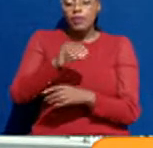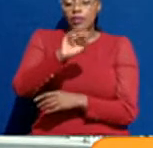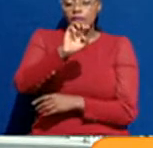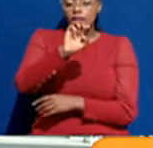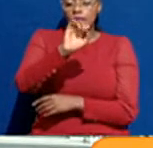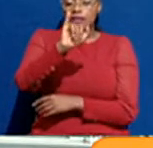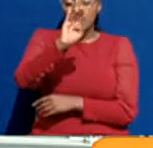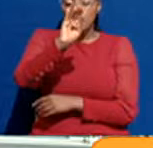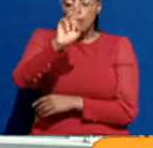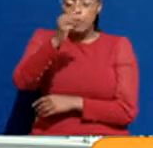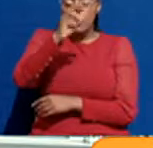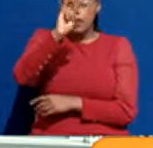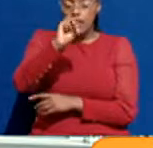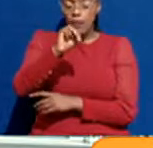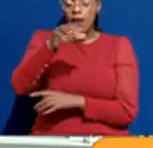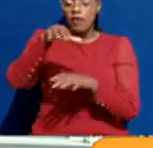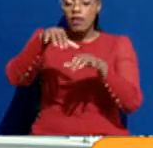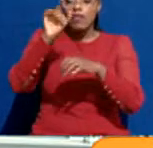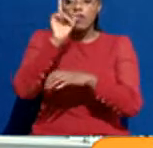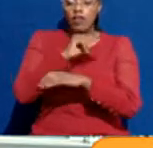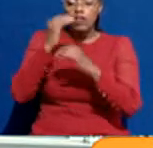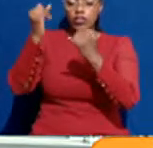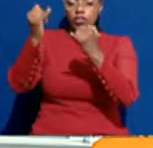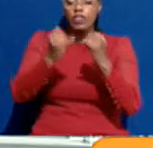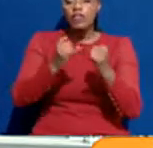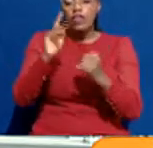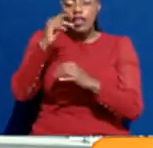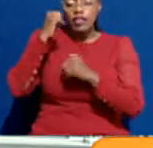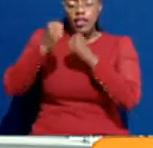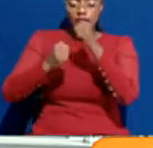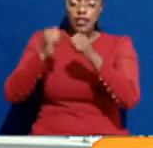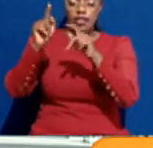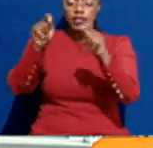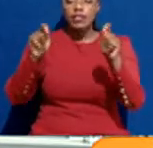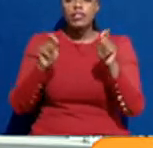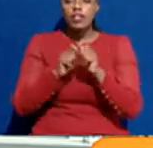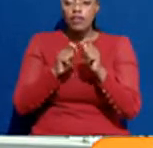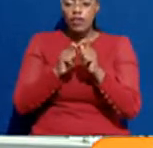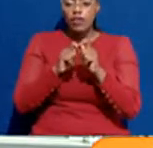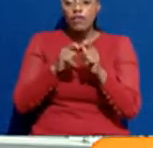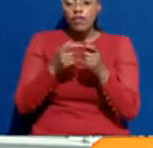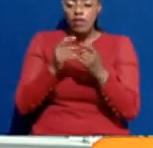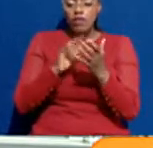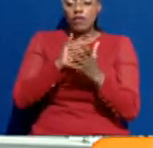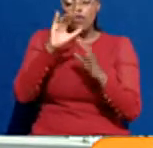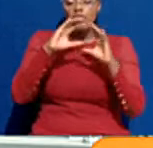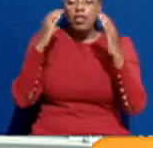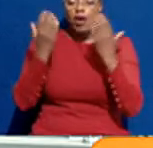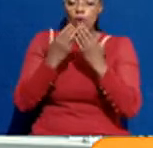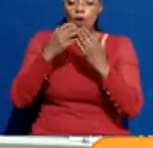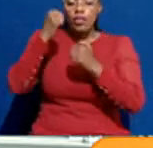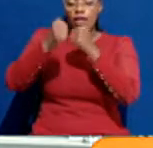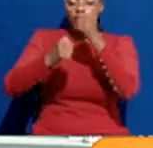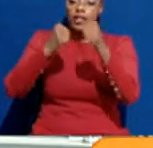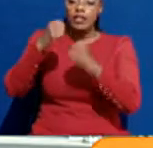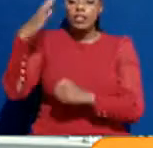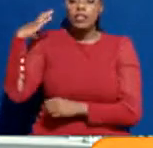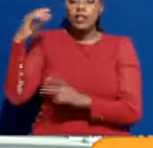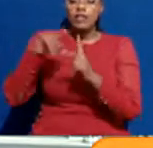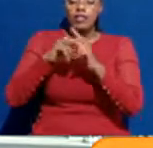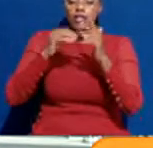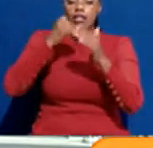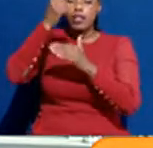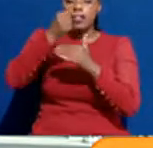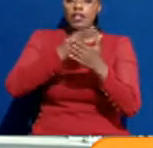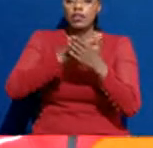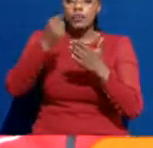settled in office and was introduced to the Kenya Athletics team heading to Budapest for the World Athletics Championships starting next week.